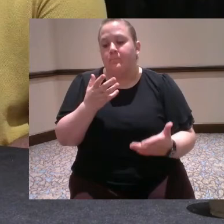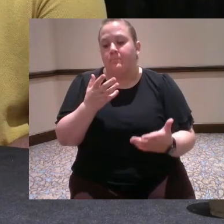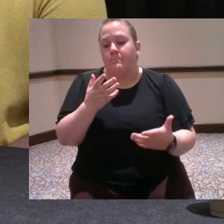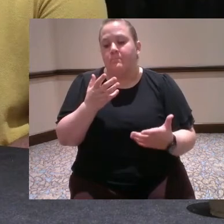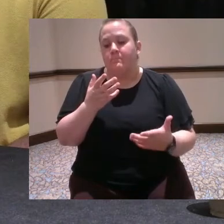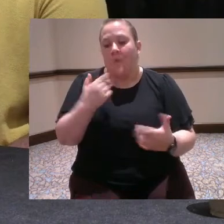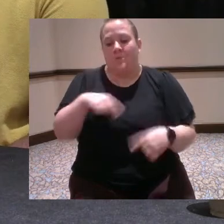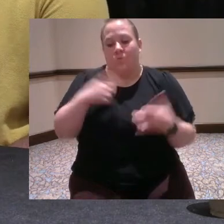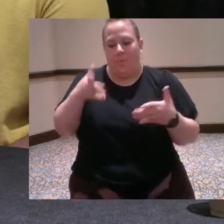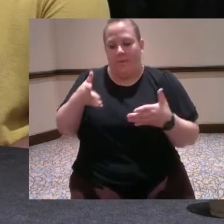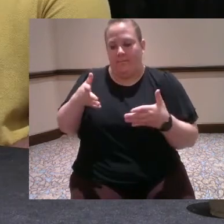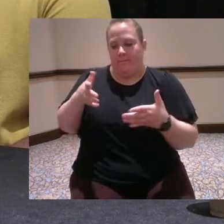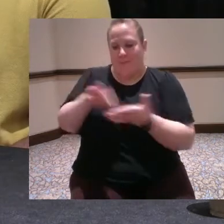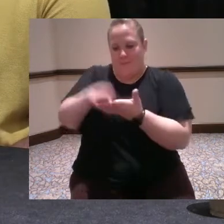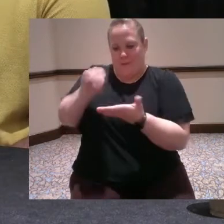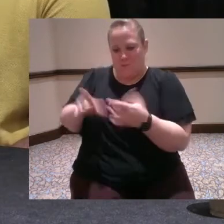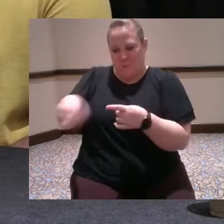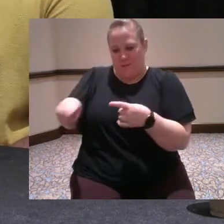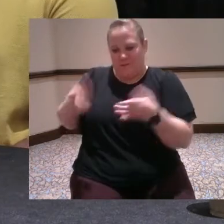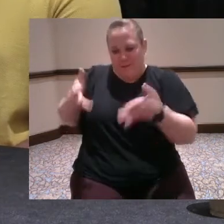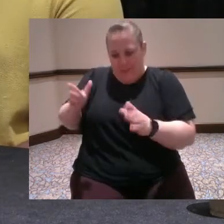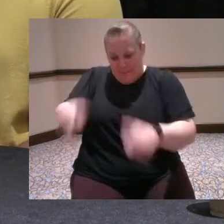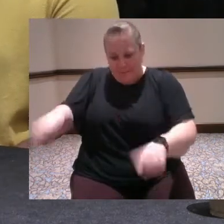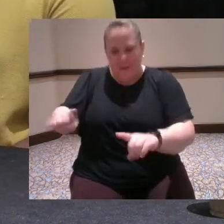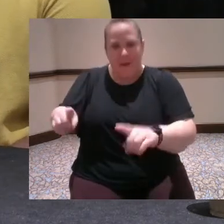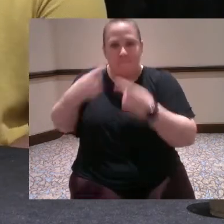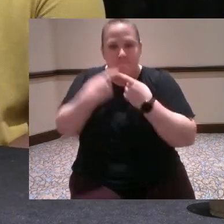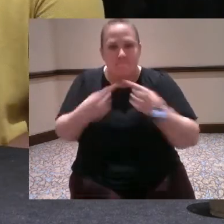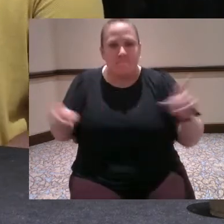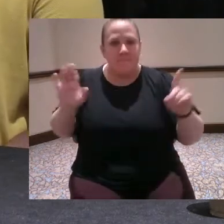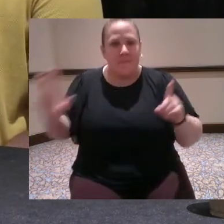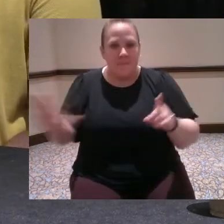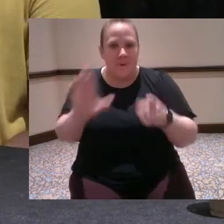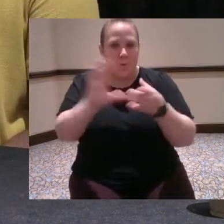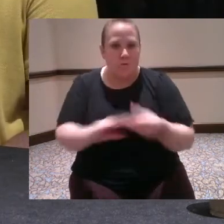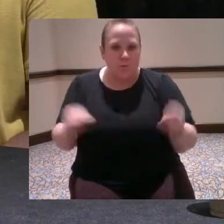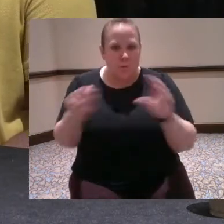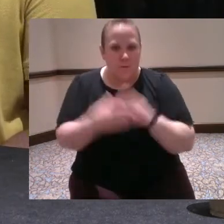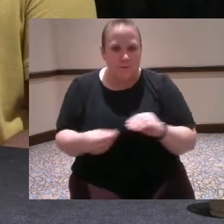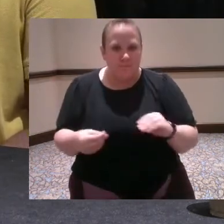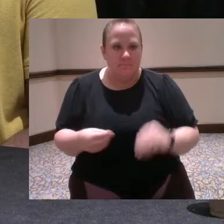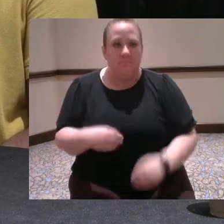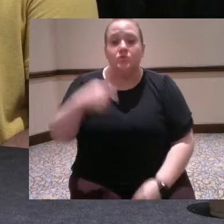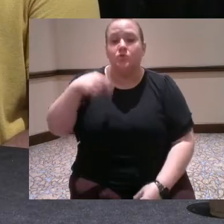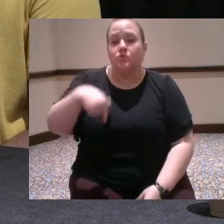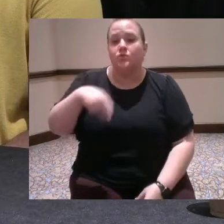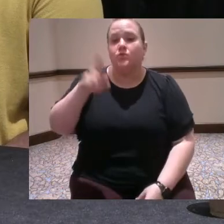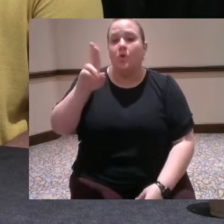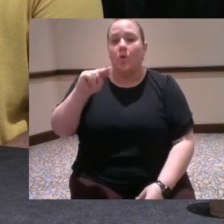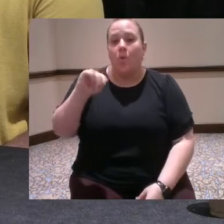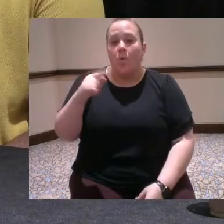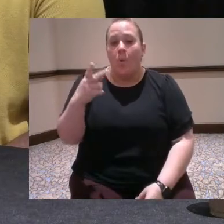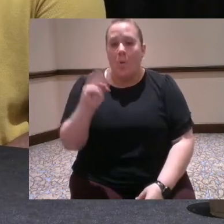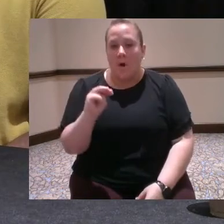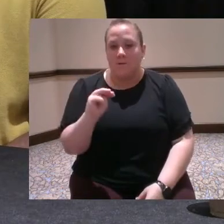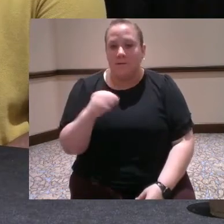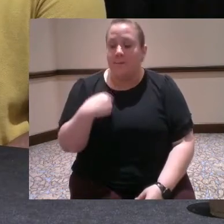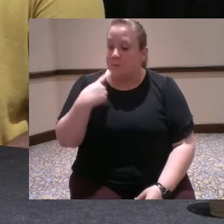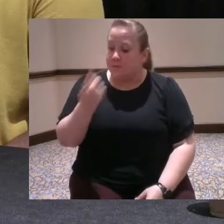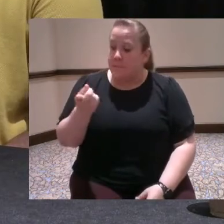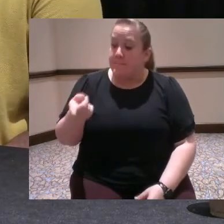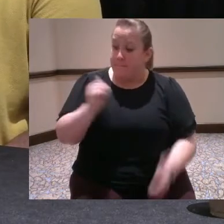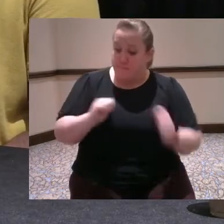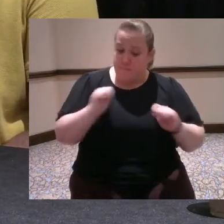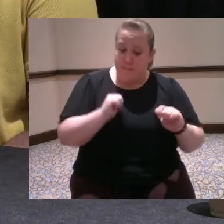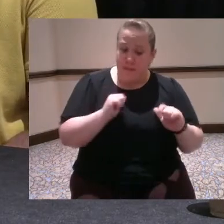the students tell their stories. So at Quantum, you go in and you take the prompt, you know, you tell them what the play is